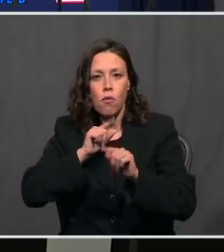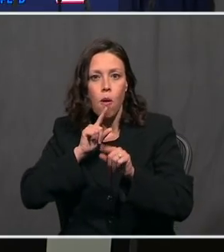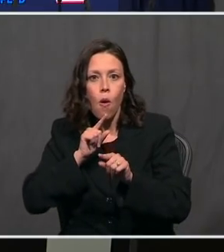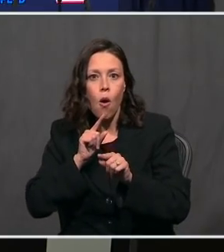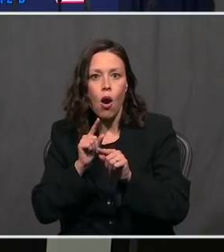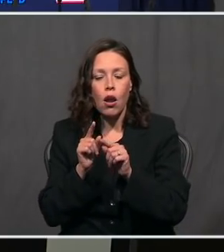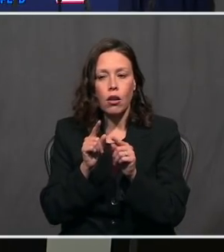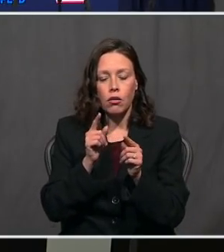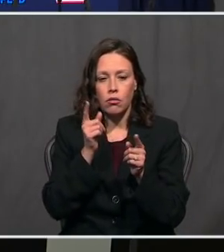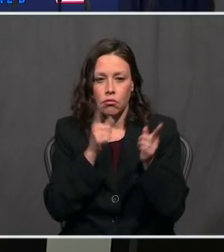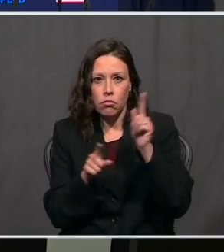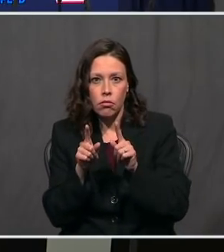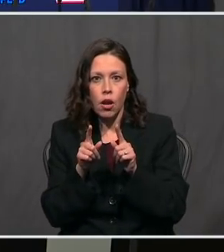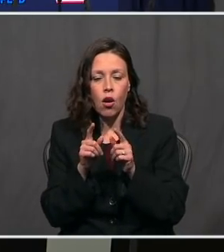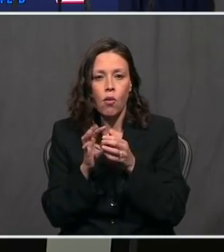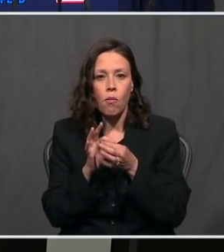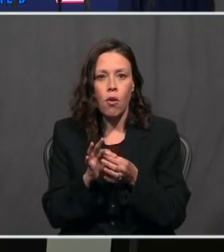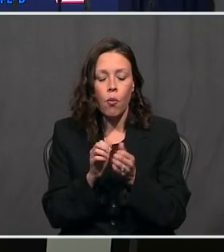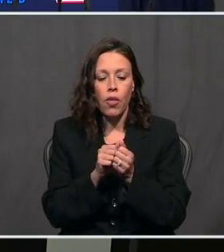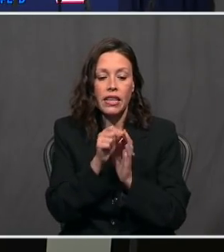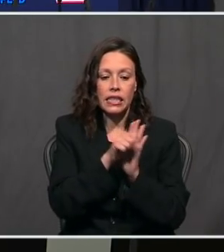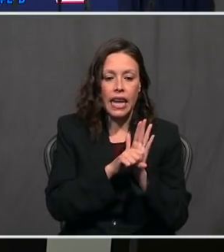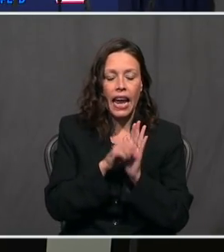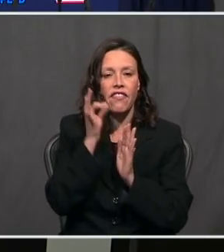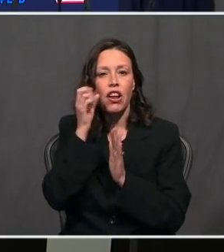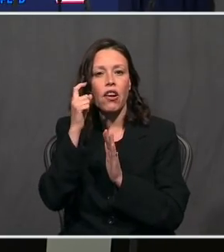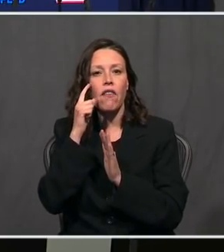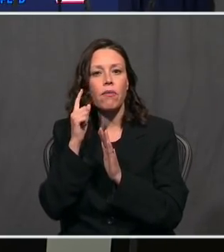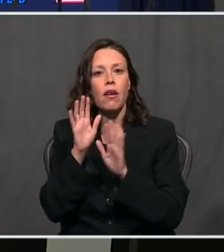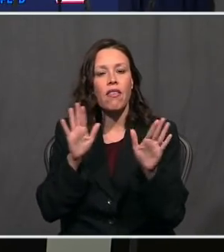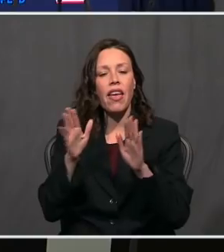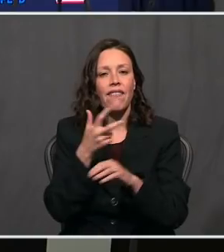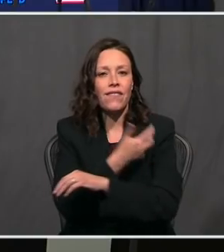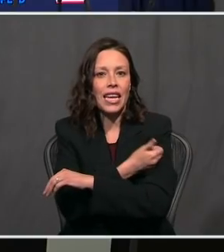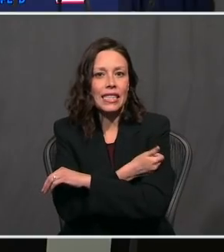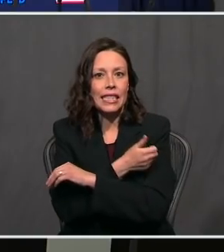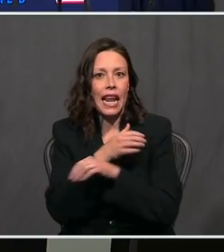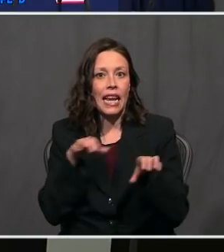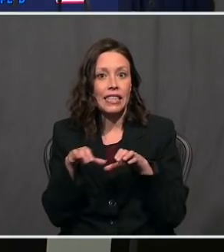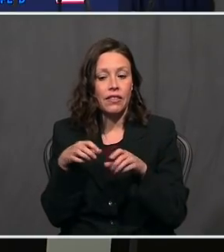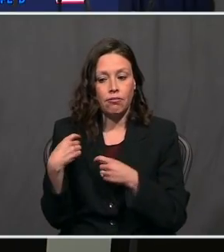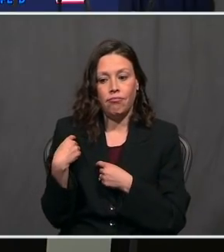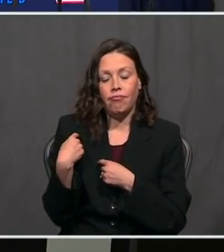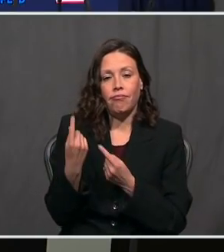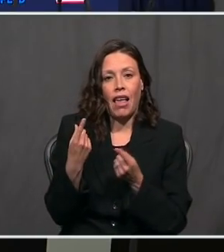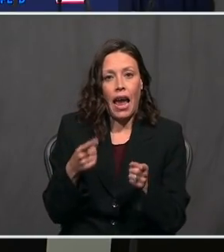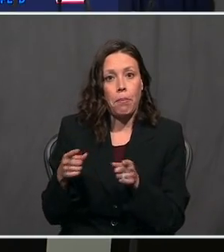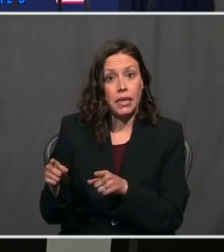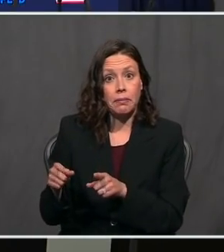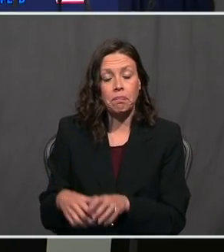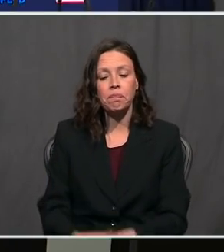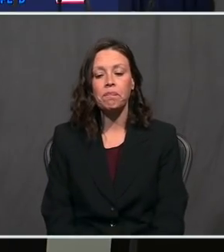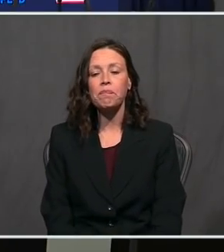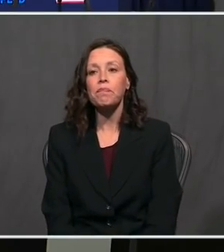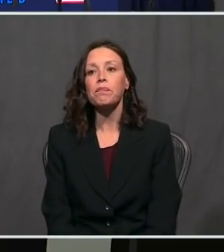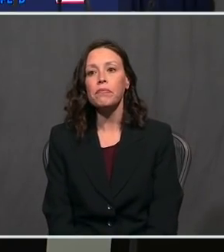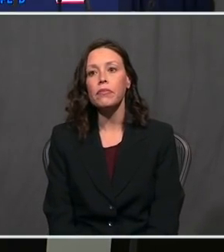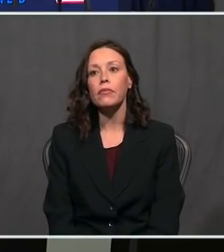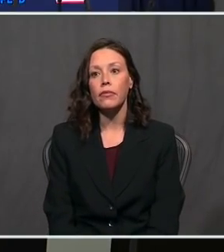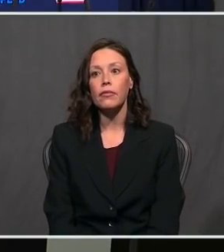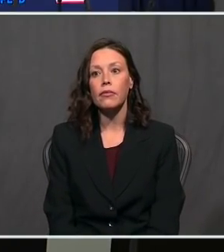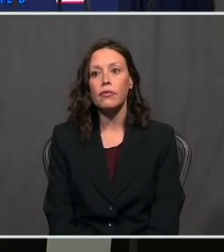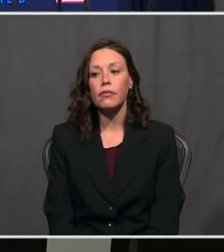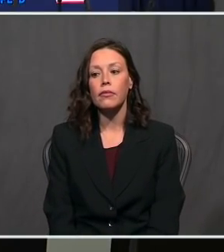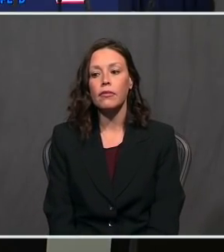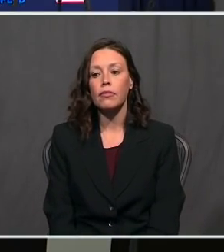to both states and the federal government about all the vaccine activity that takes place. And then